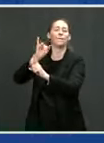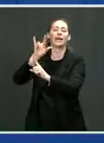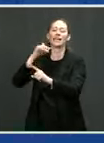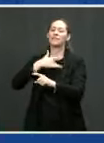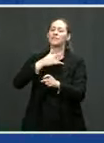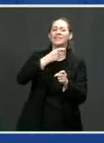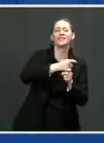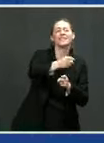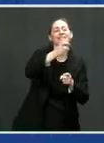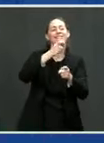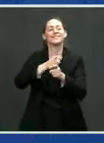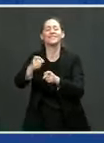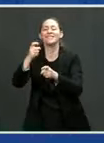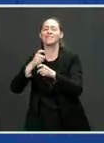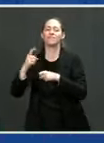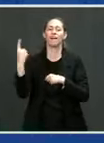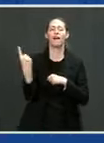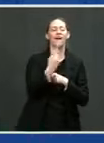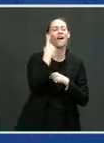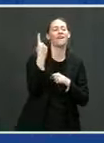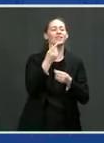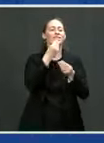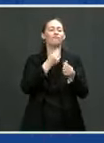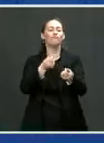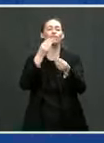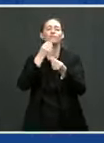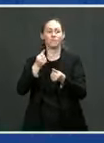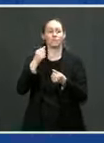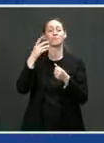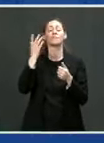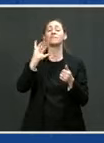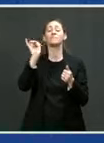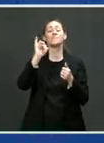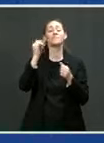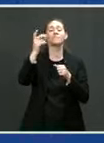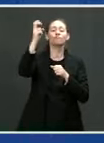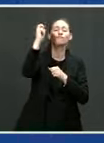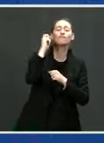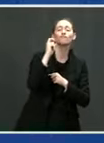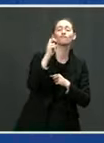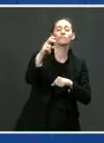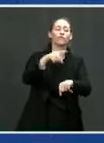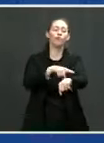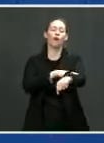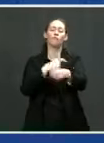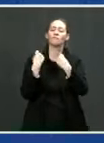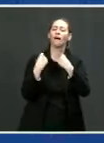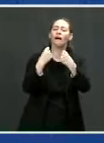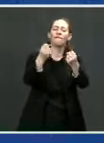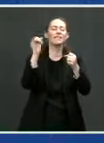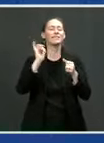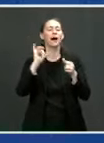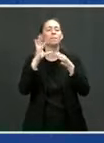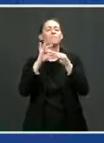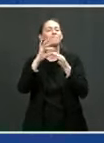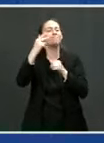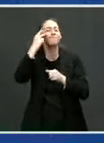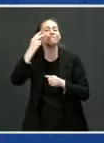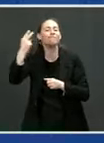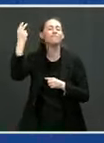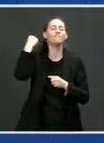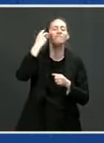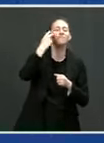to sit shotgun on a long road trip, the one you'd want to be stationed with on a lazy summer day at the North